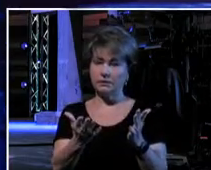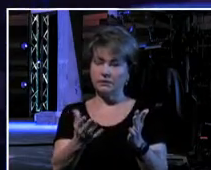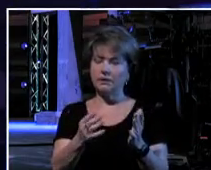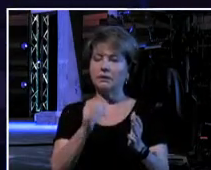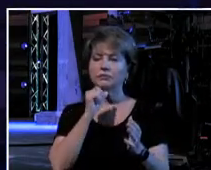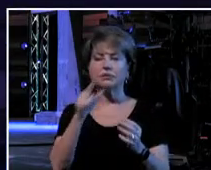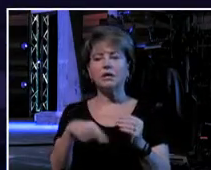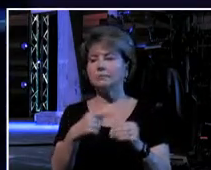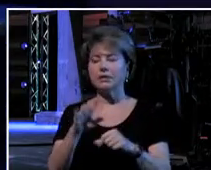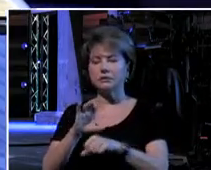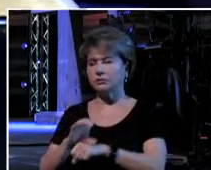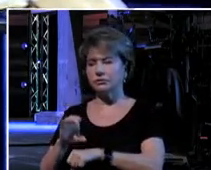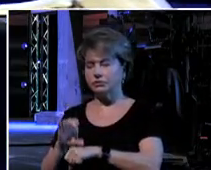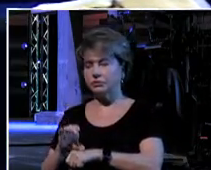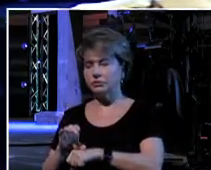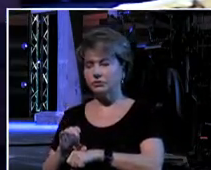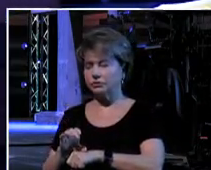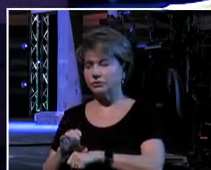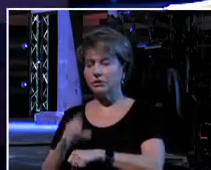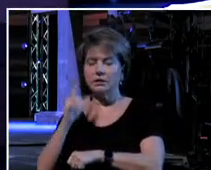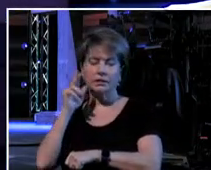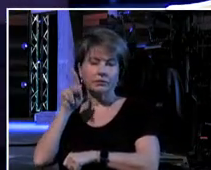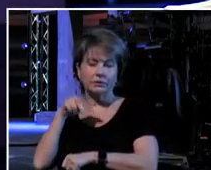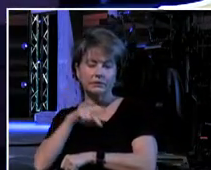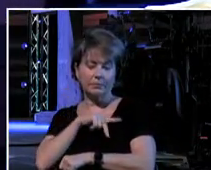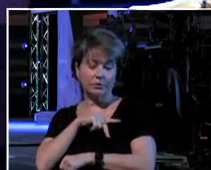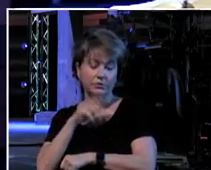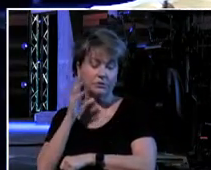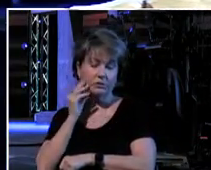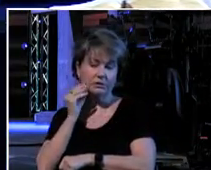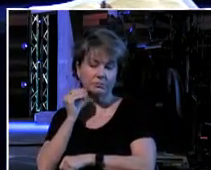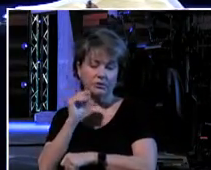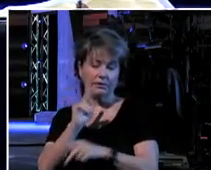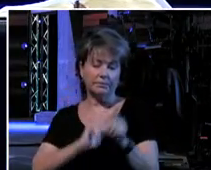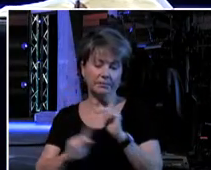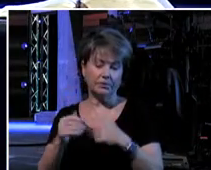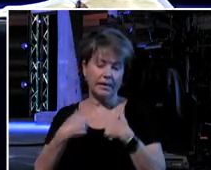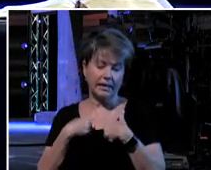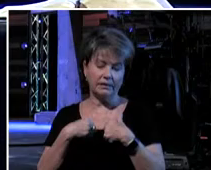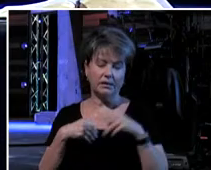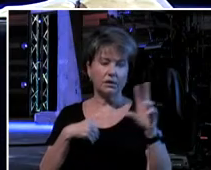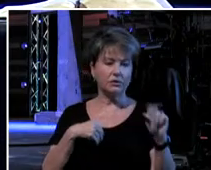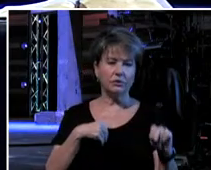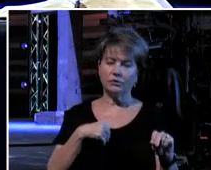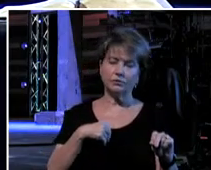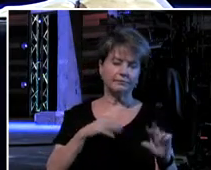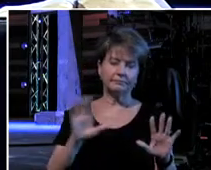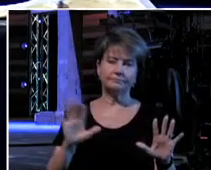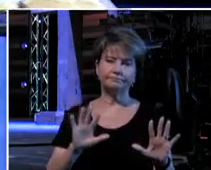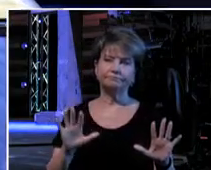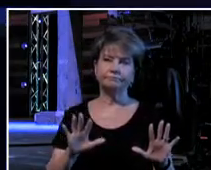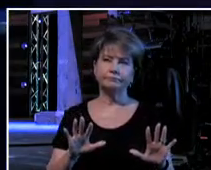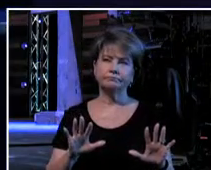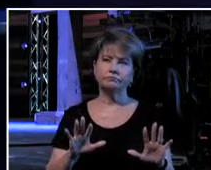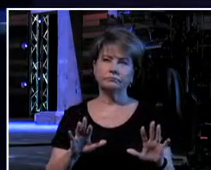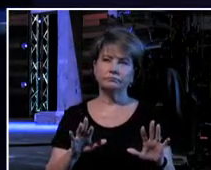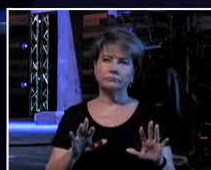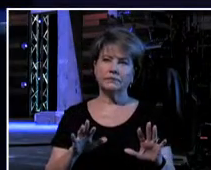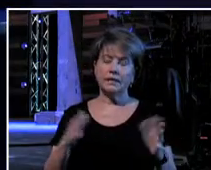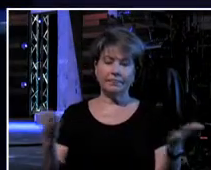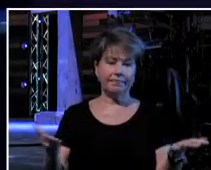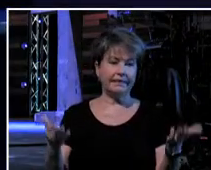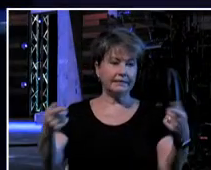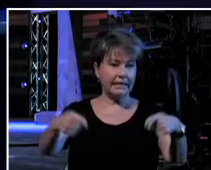would say. This was a personal experience that people would have with the risen Christ. And I would say this. This